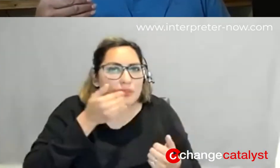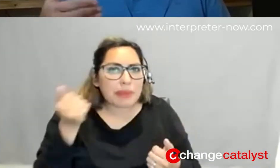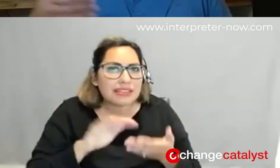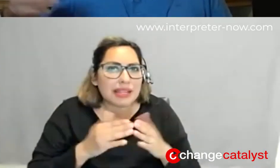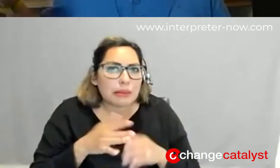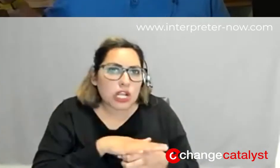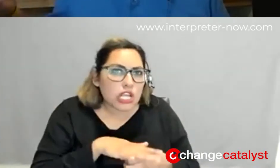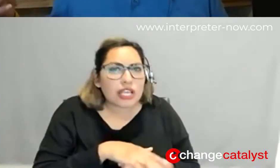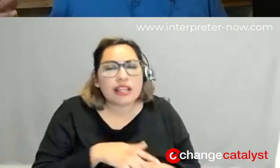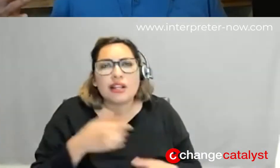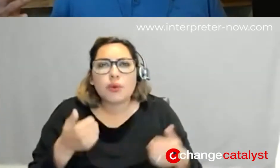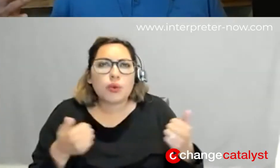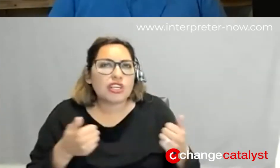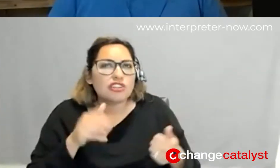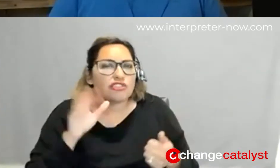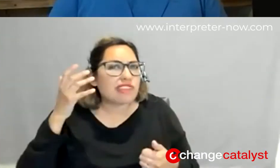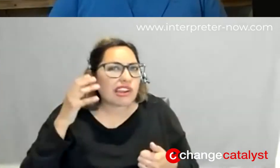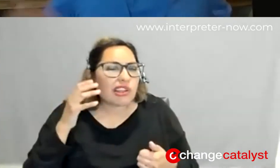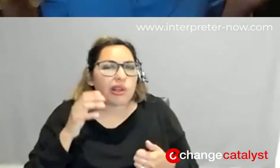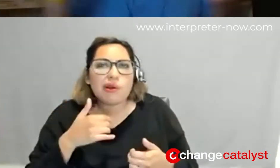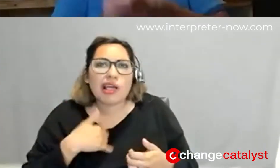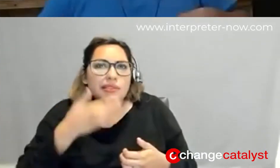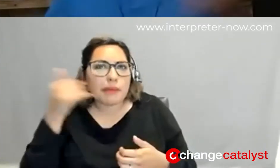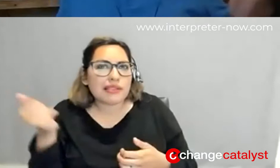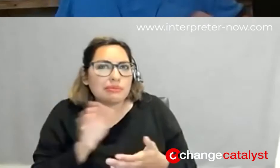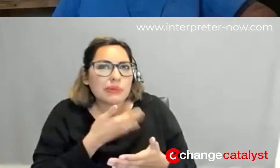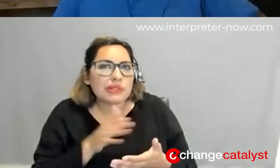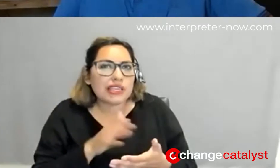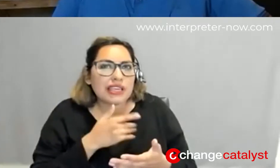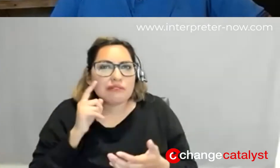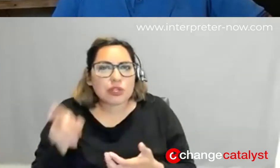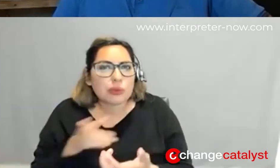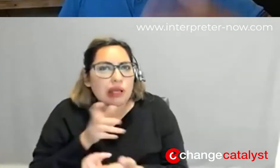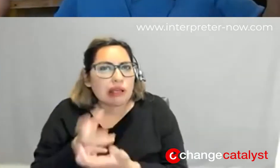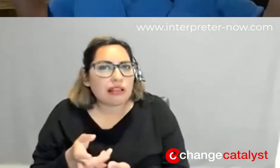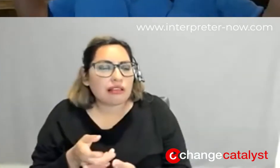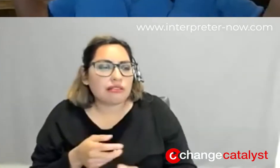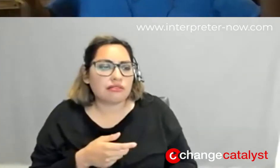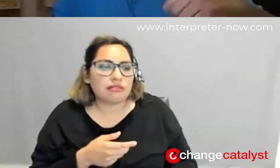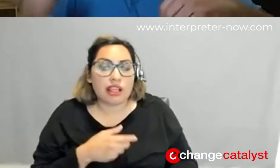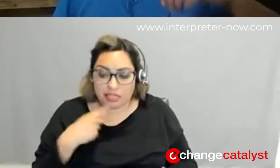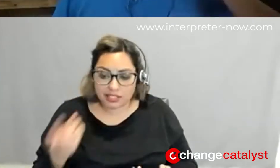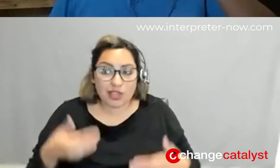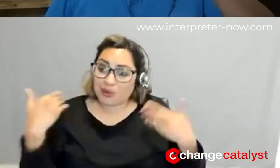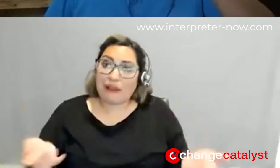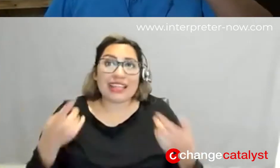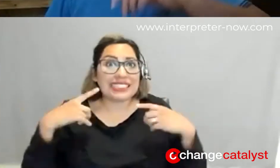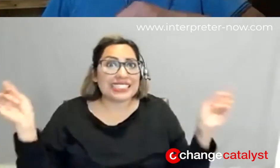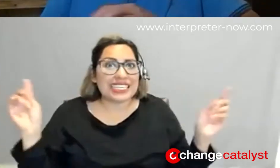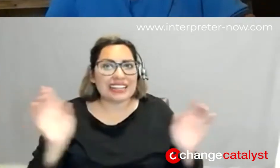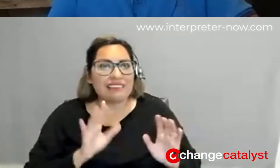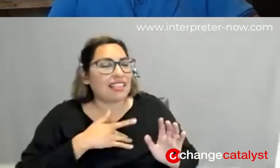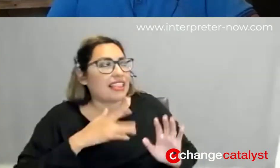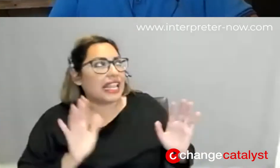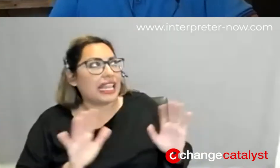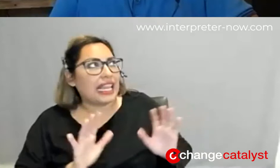station has the kind of music you want to listen to, and you say, succeed, right? And they're like, and they're out within a year, right?